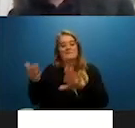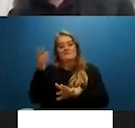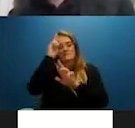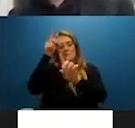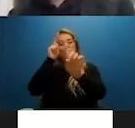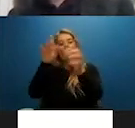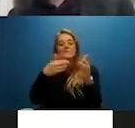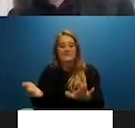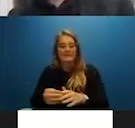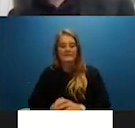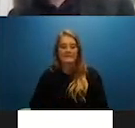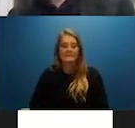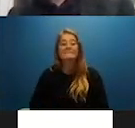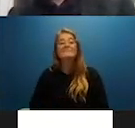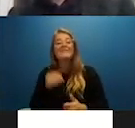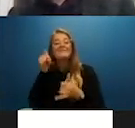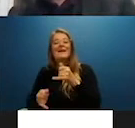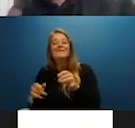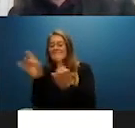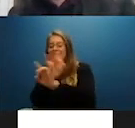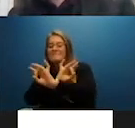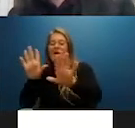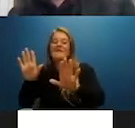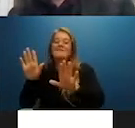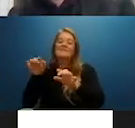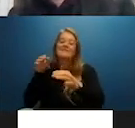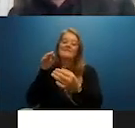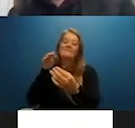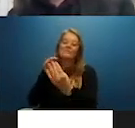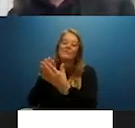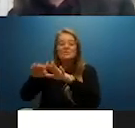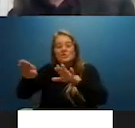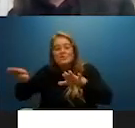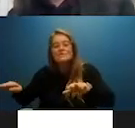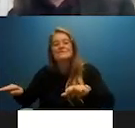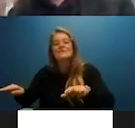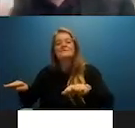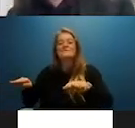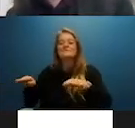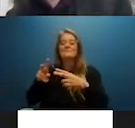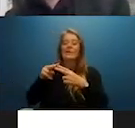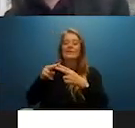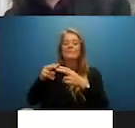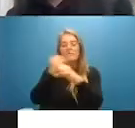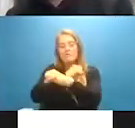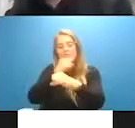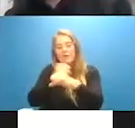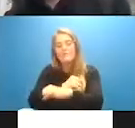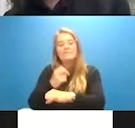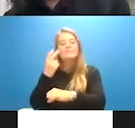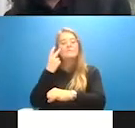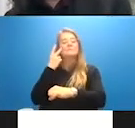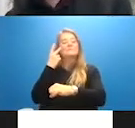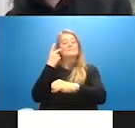domestic violence, violence towards children, common assaults. When it's tied to rage, you can see it's an extension of the trauma